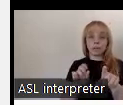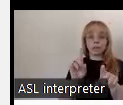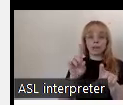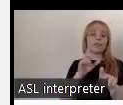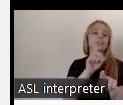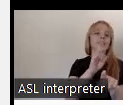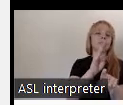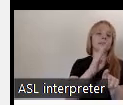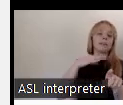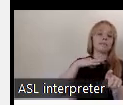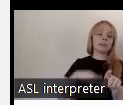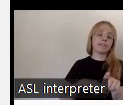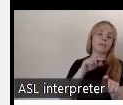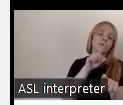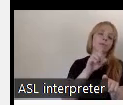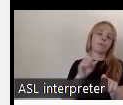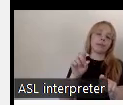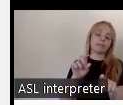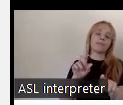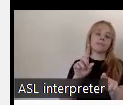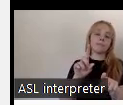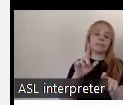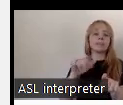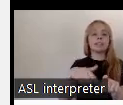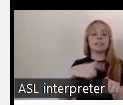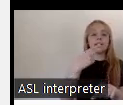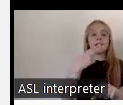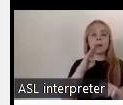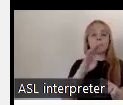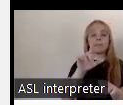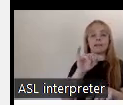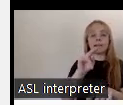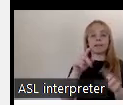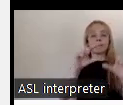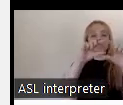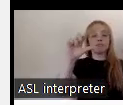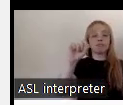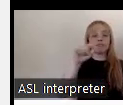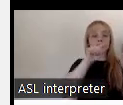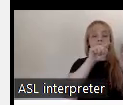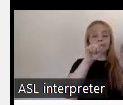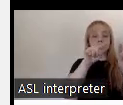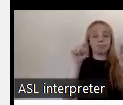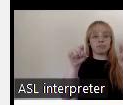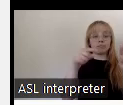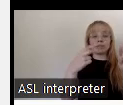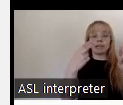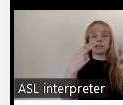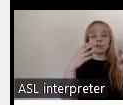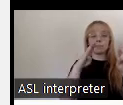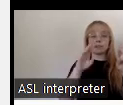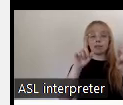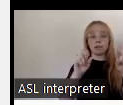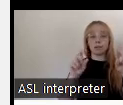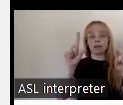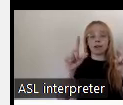Disability Benefits 101, which are linked across the top of the Hub page, and HB 101, which is Housing Benefits